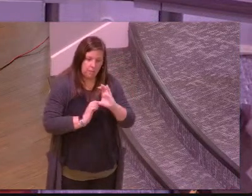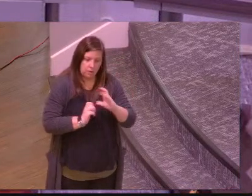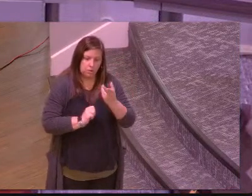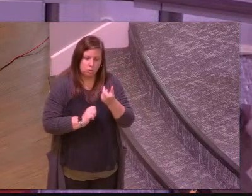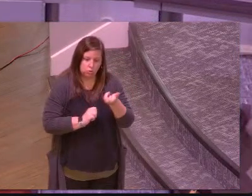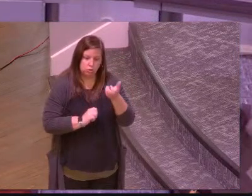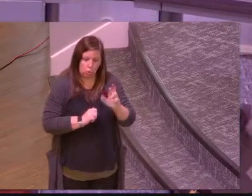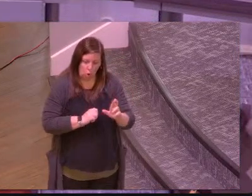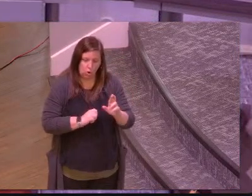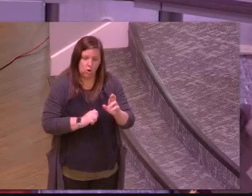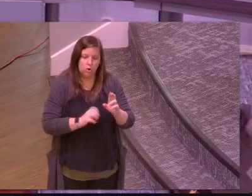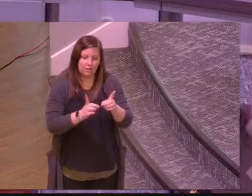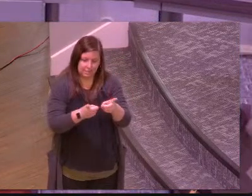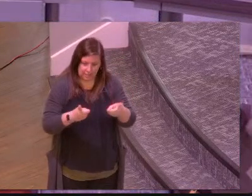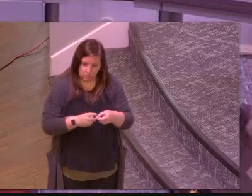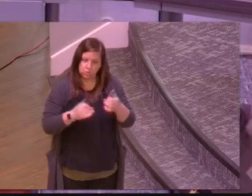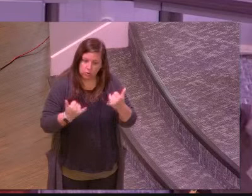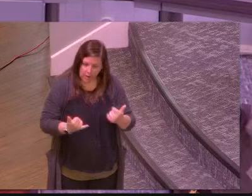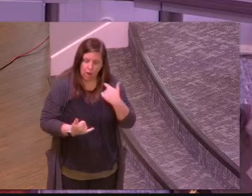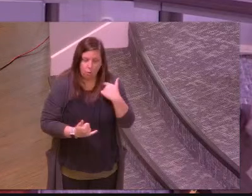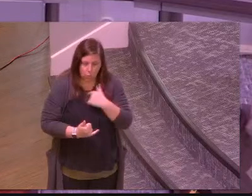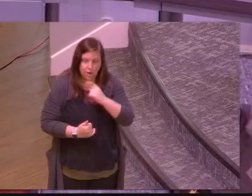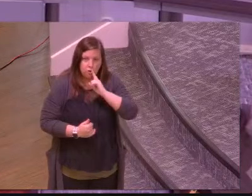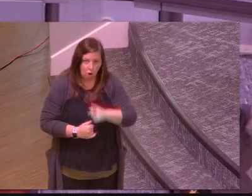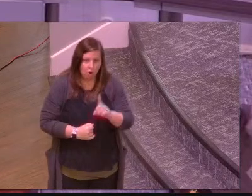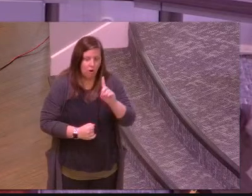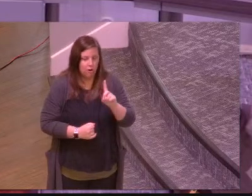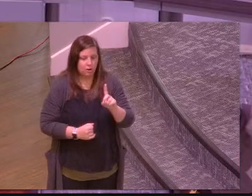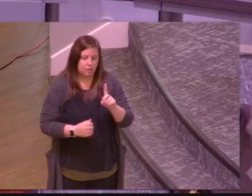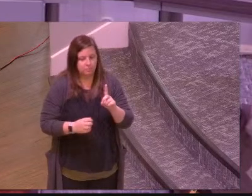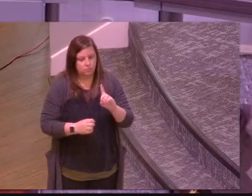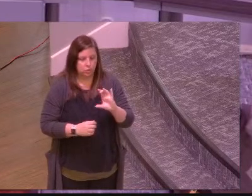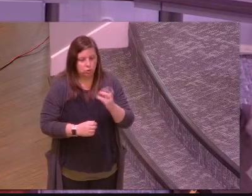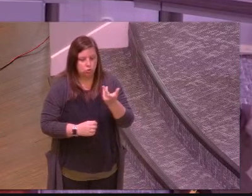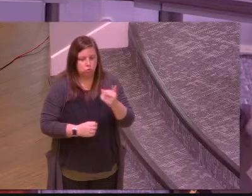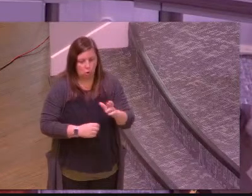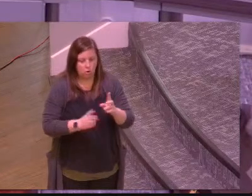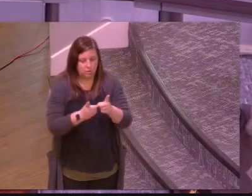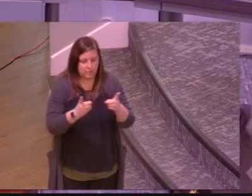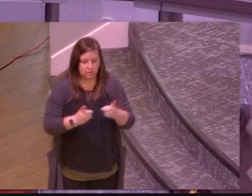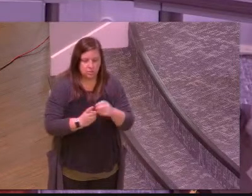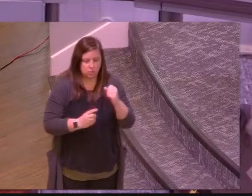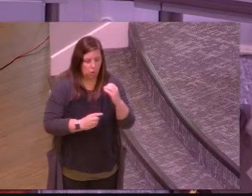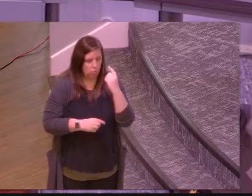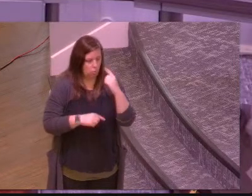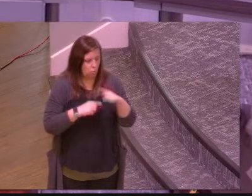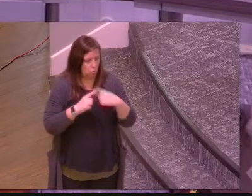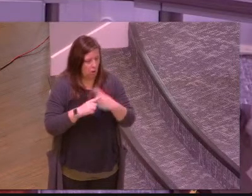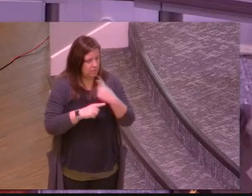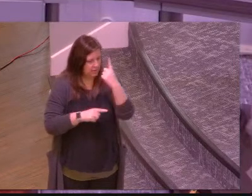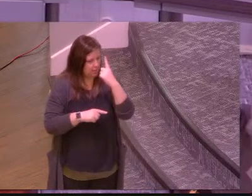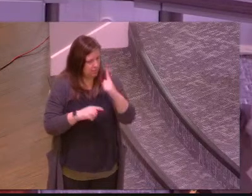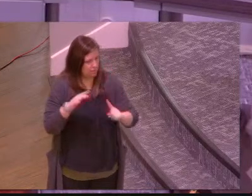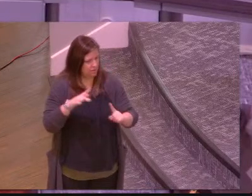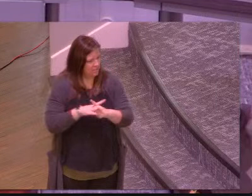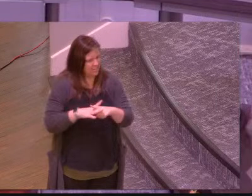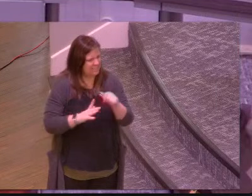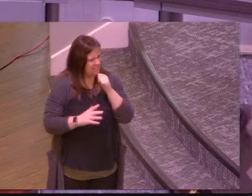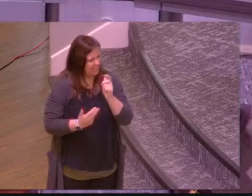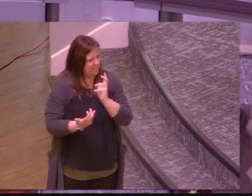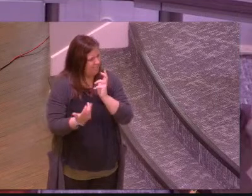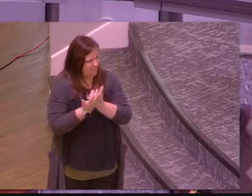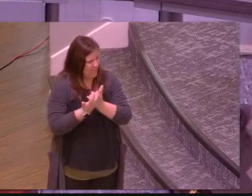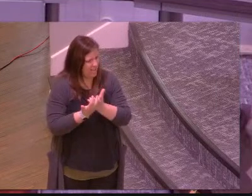we are a charter district now. And so when something shows up that doesn't seem to fit what I understood a charter district to be and